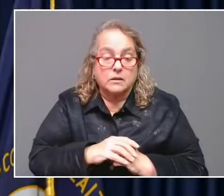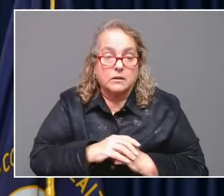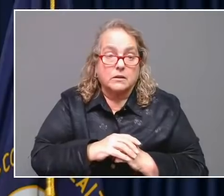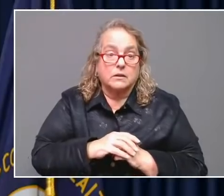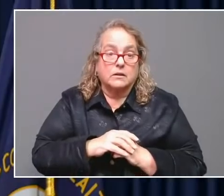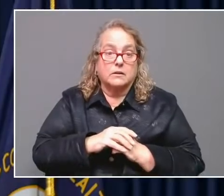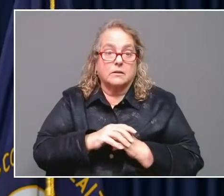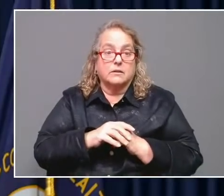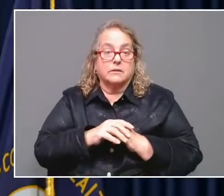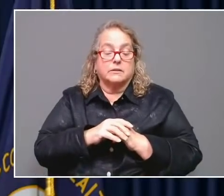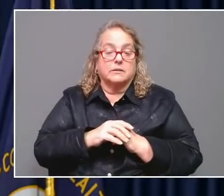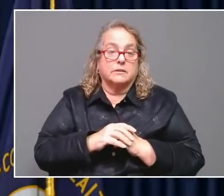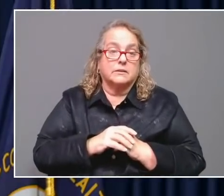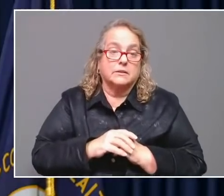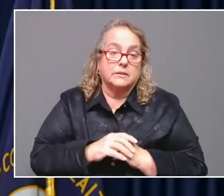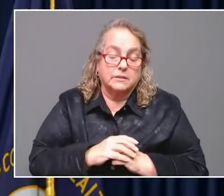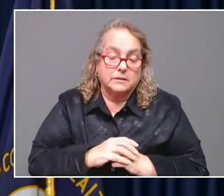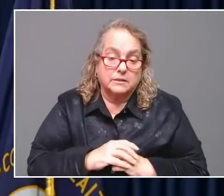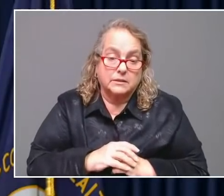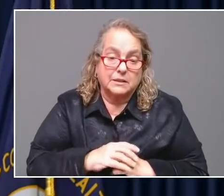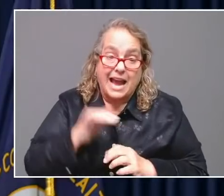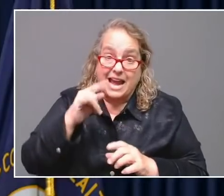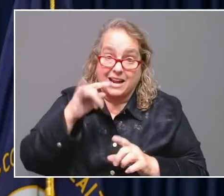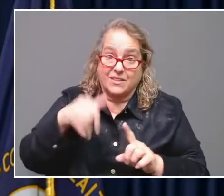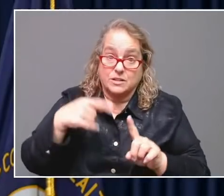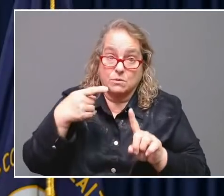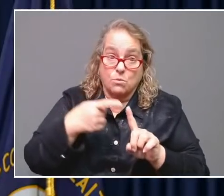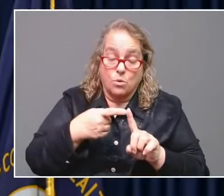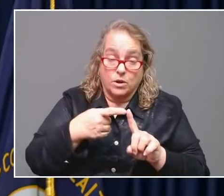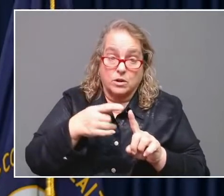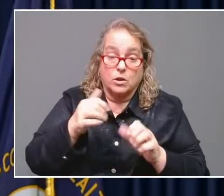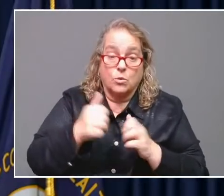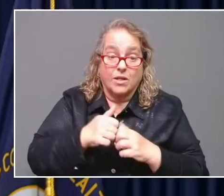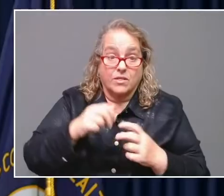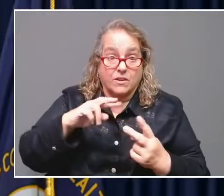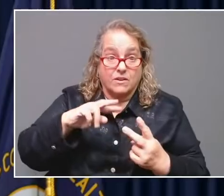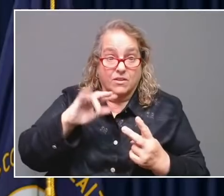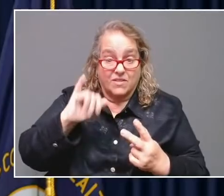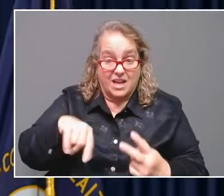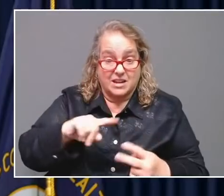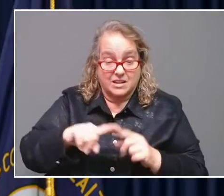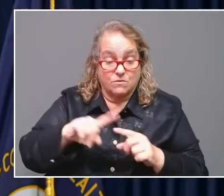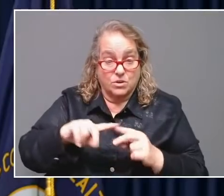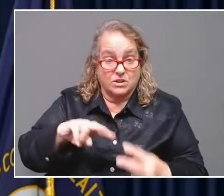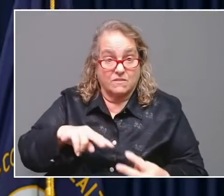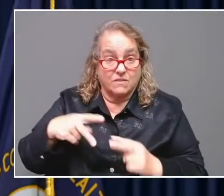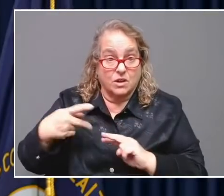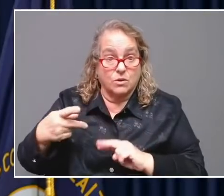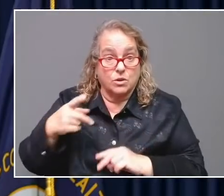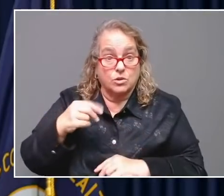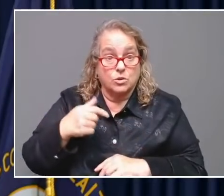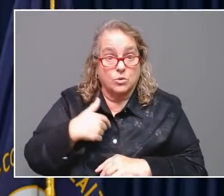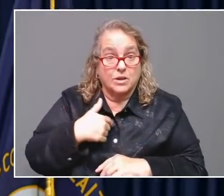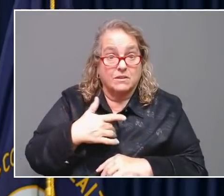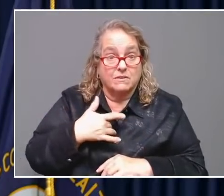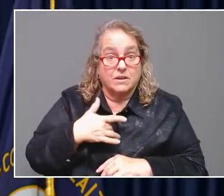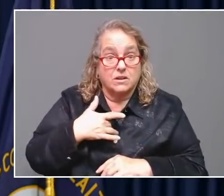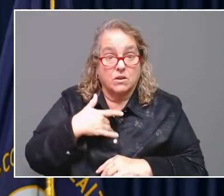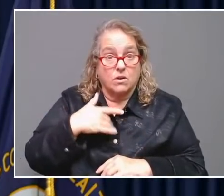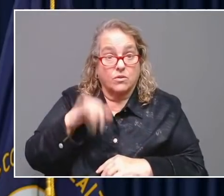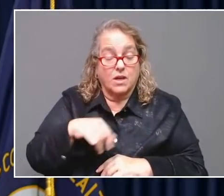sense of normalcy. At this point, with these new variants, is that herd immunity just now a thing of the past? No, I don't think